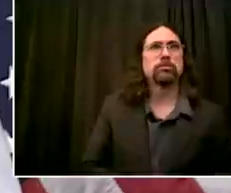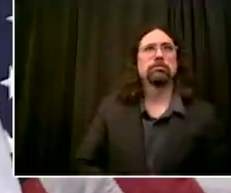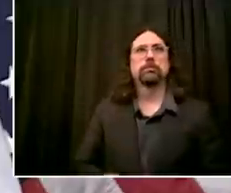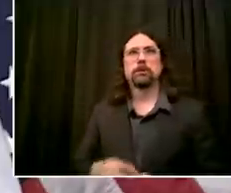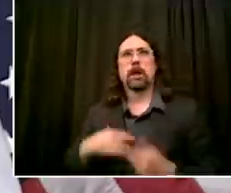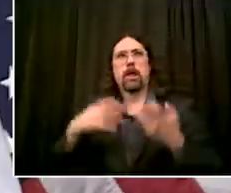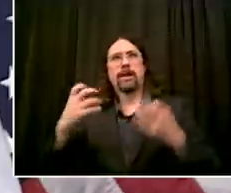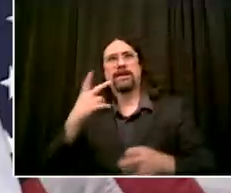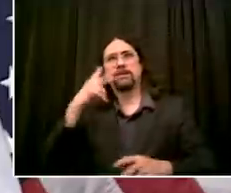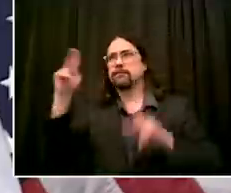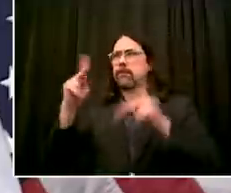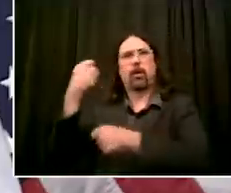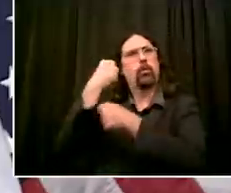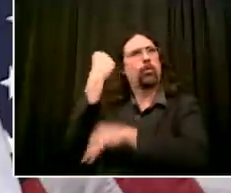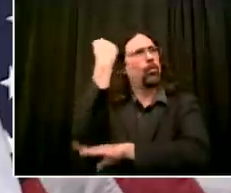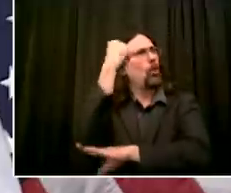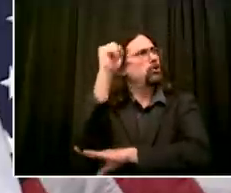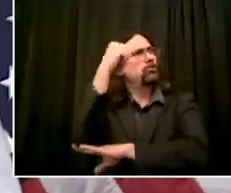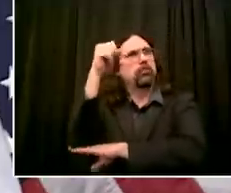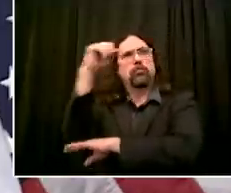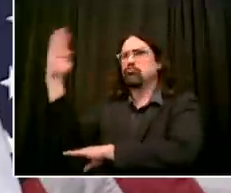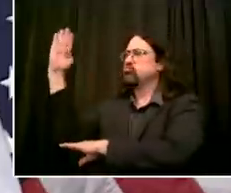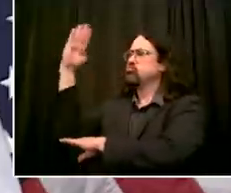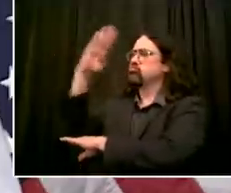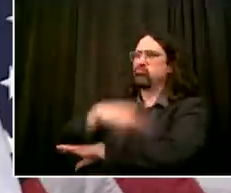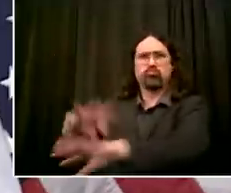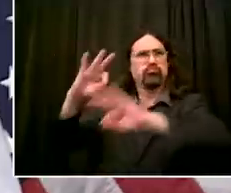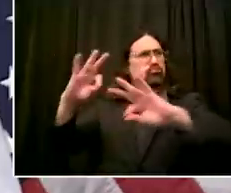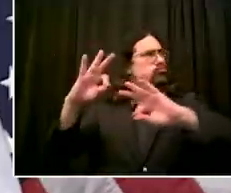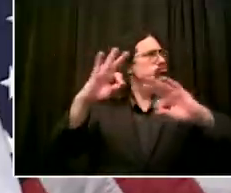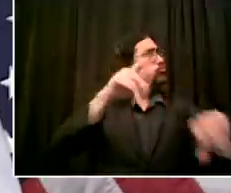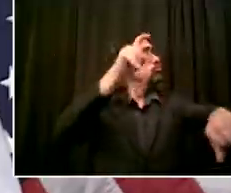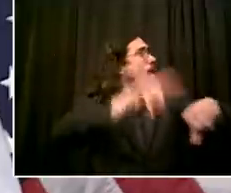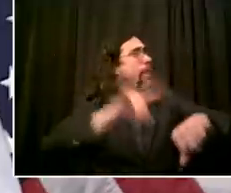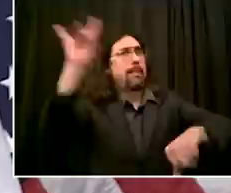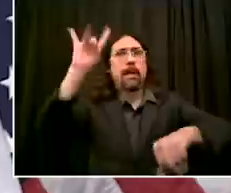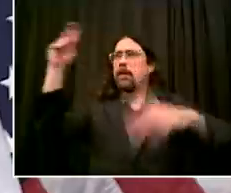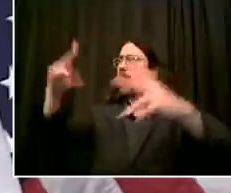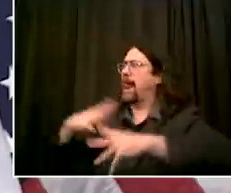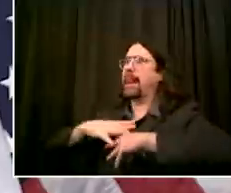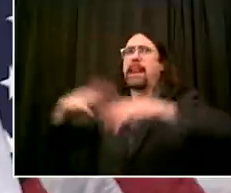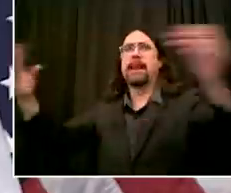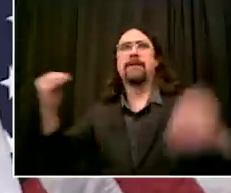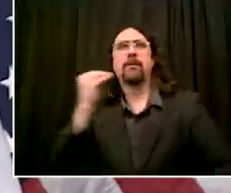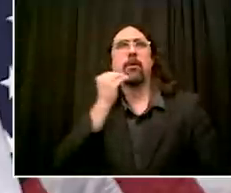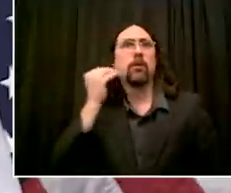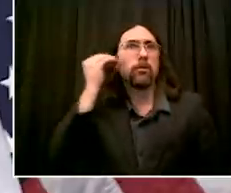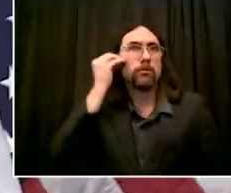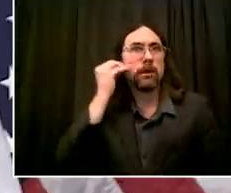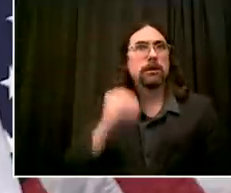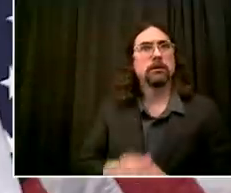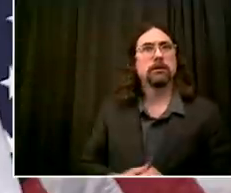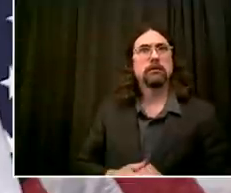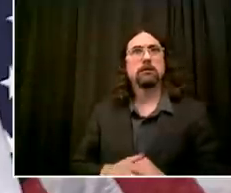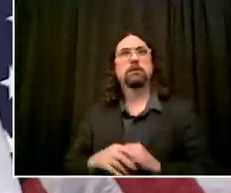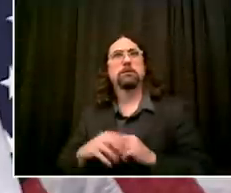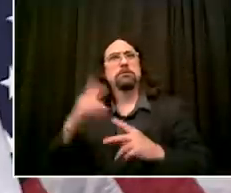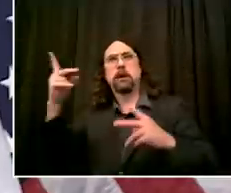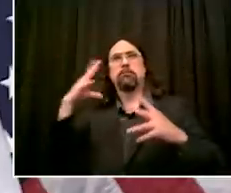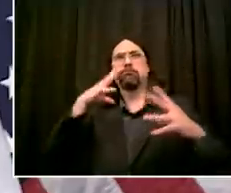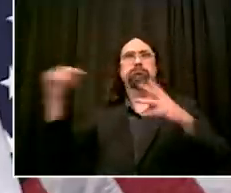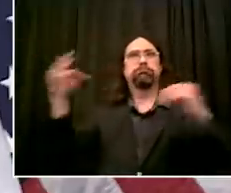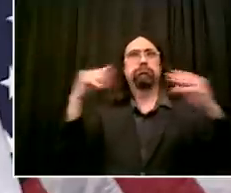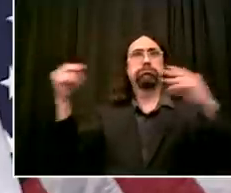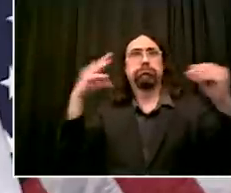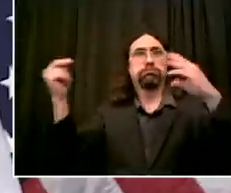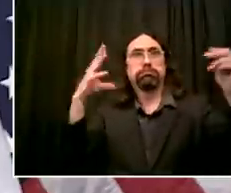might try and stay out later, but if they do, they must be scrupulously peaceful. If they do anything violent or inappropriate, NYPD